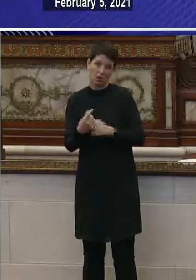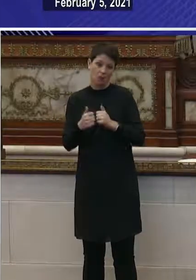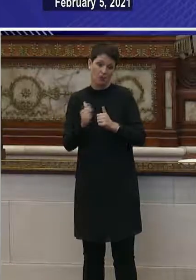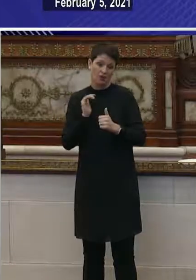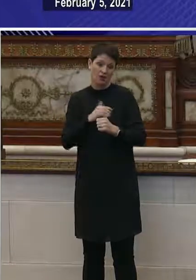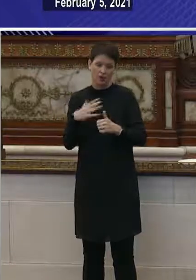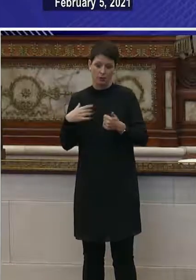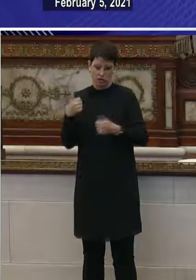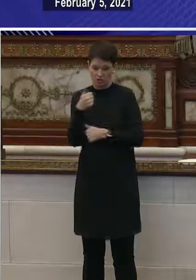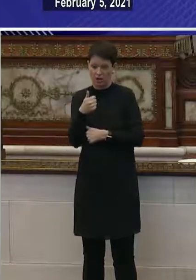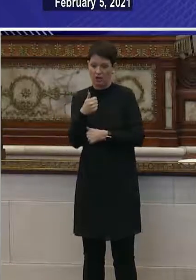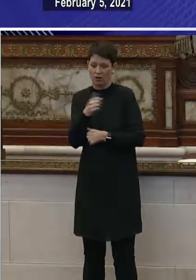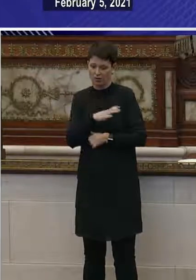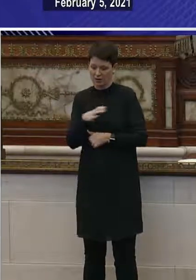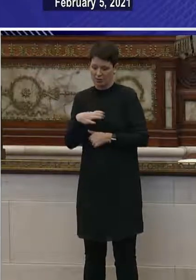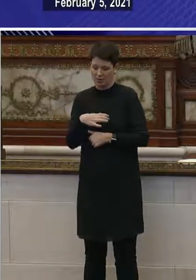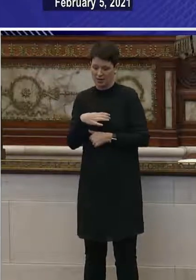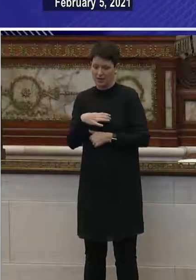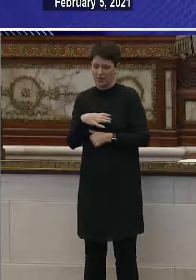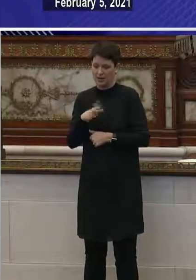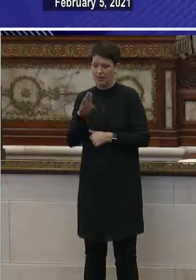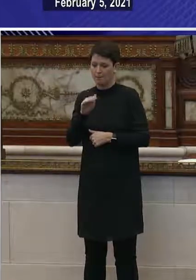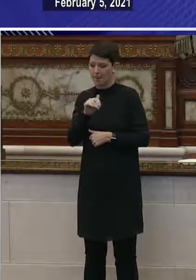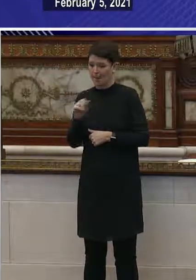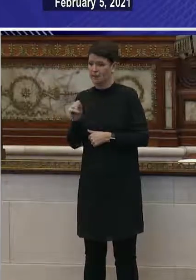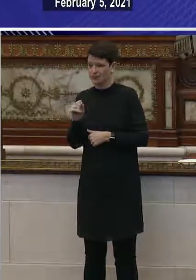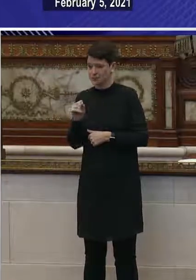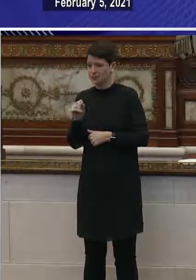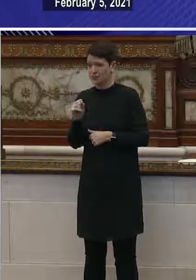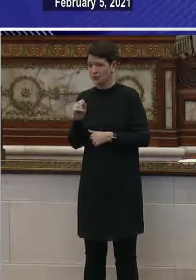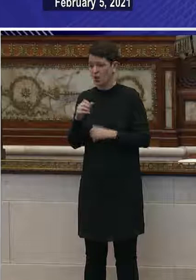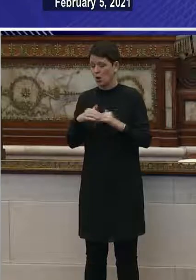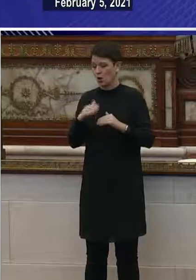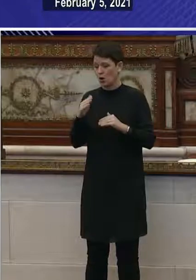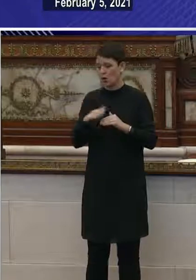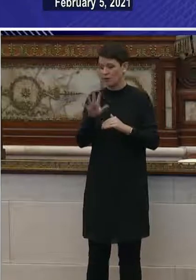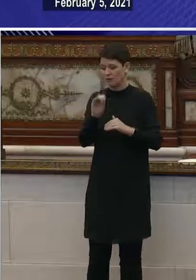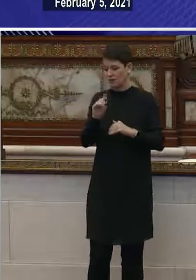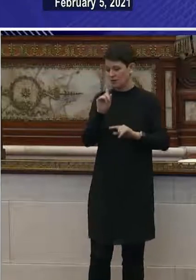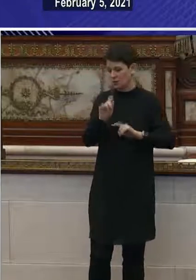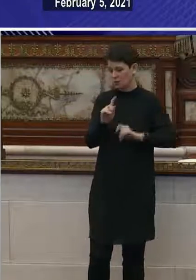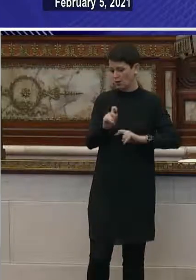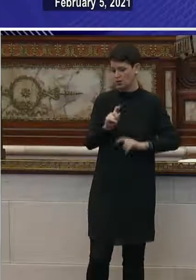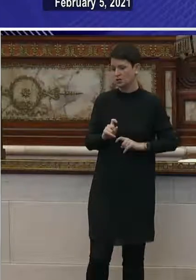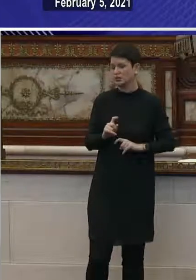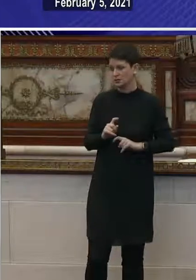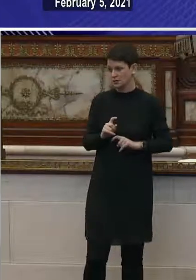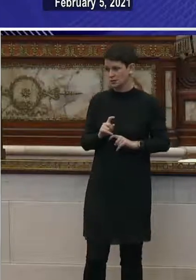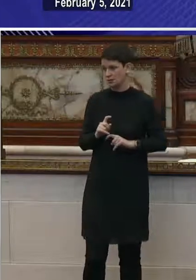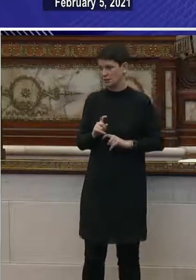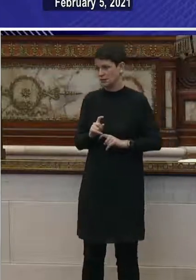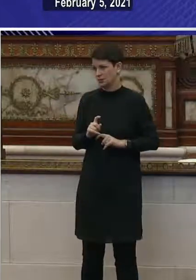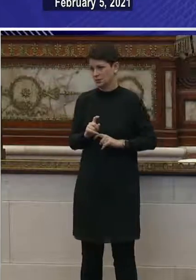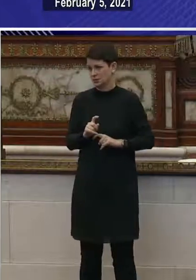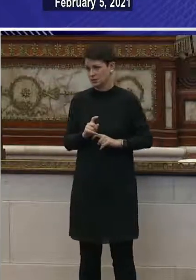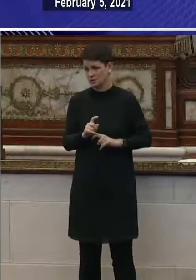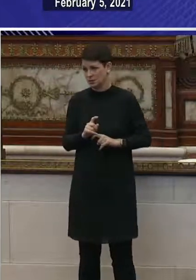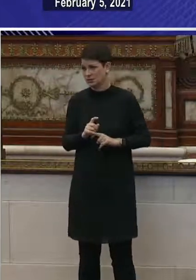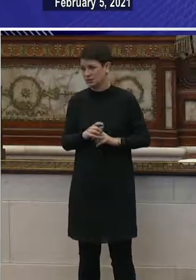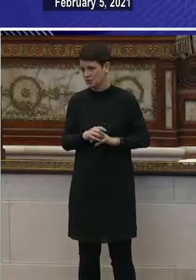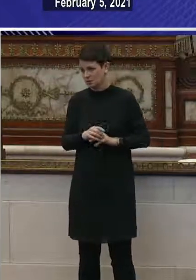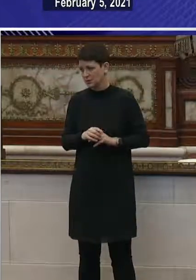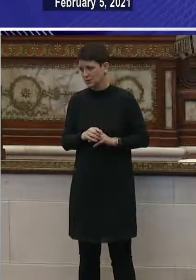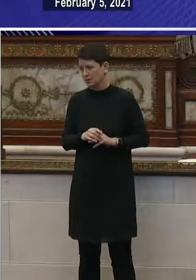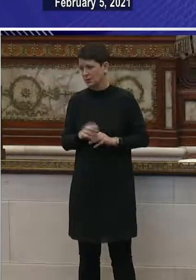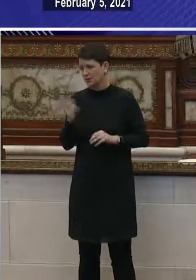our chair of the committee, Councilmember Bass, over 50 questions, and